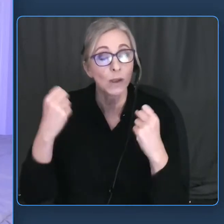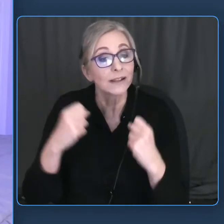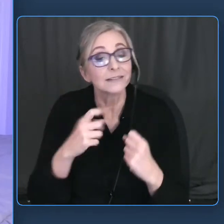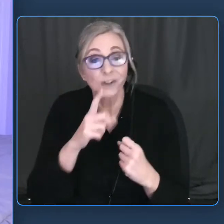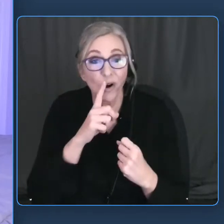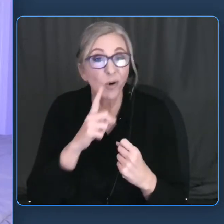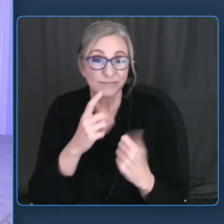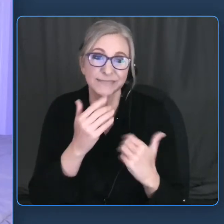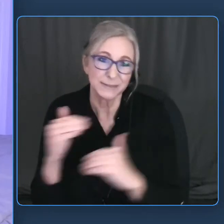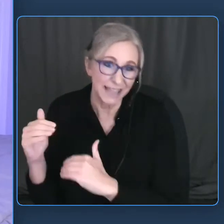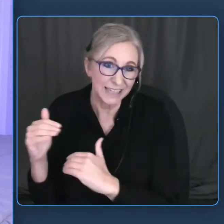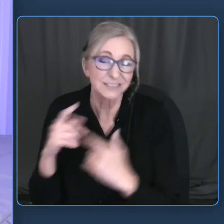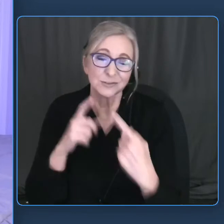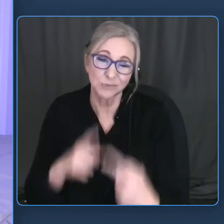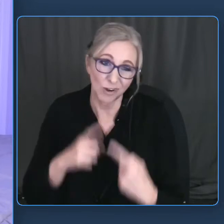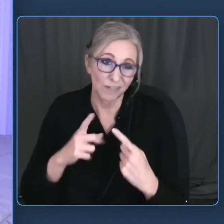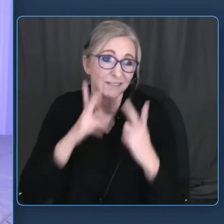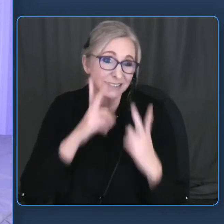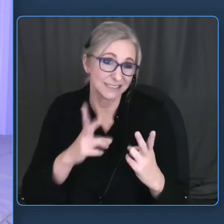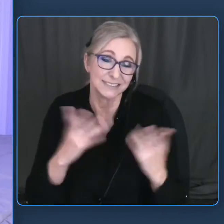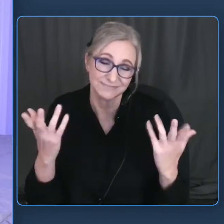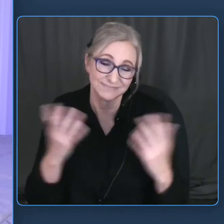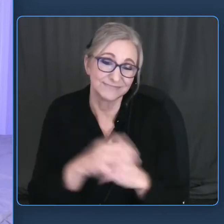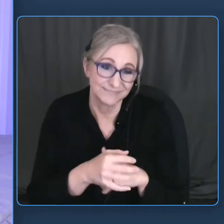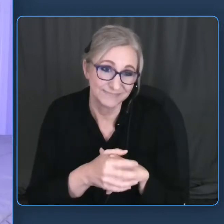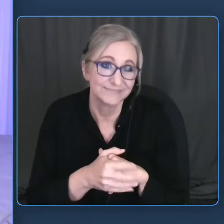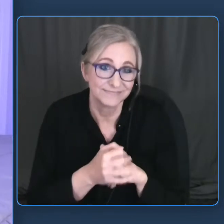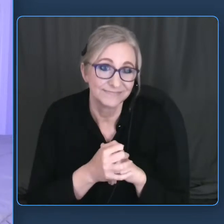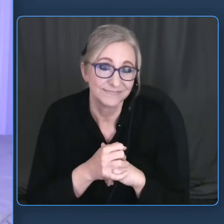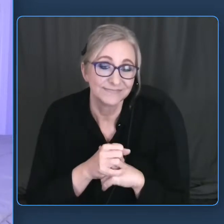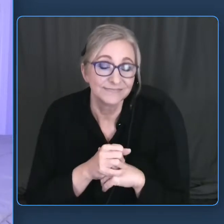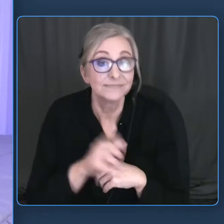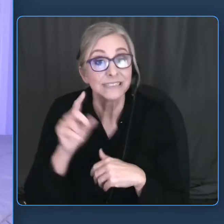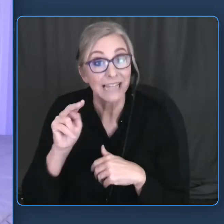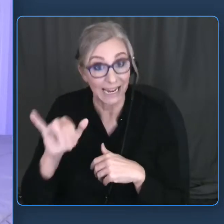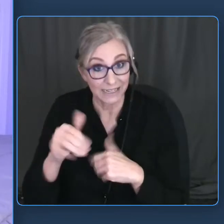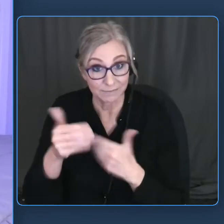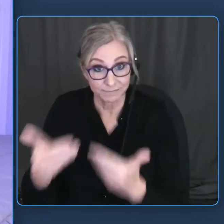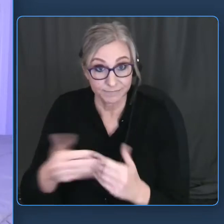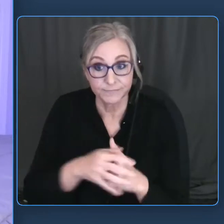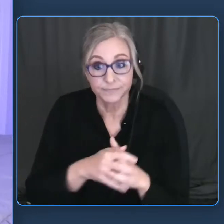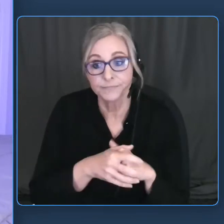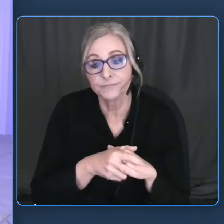those are some of the limitations or struggles that I've seen. And Danny?